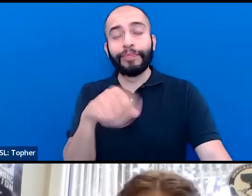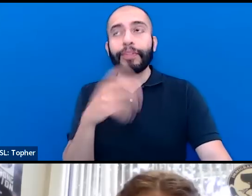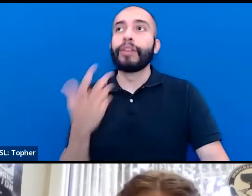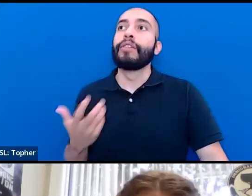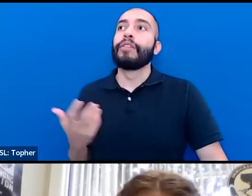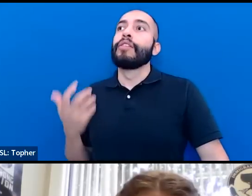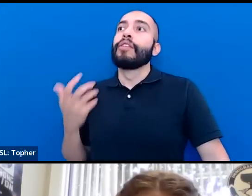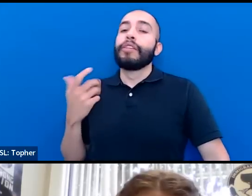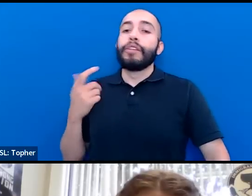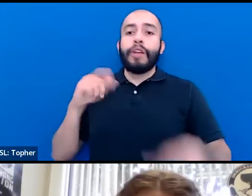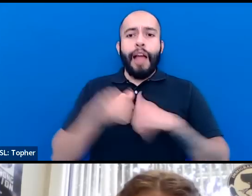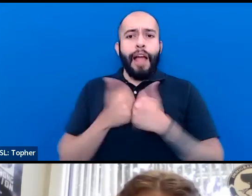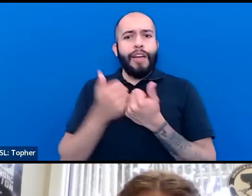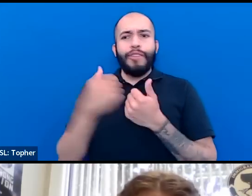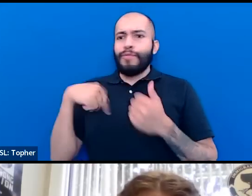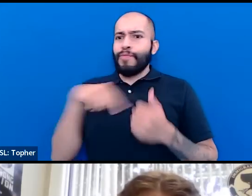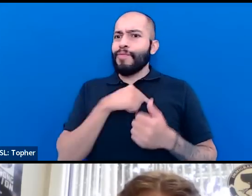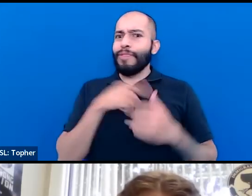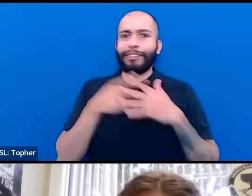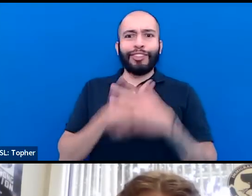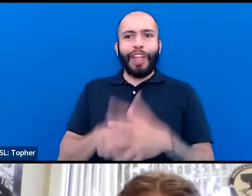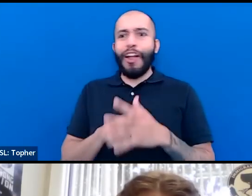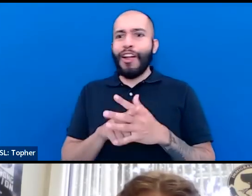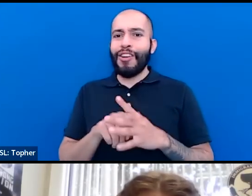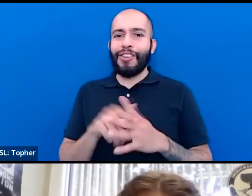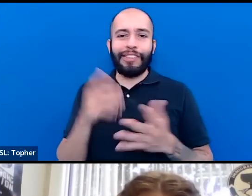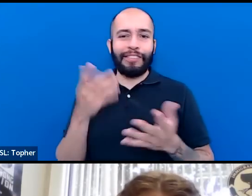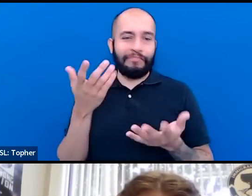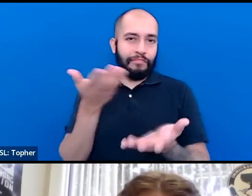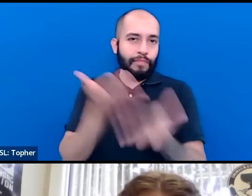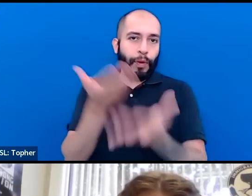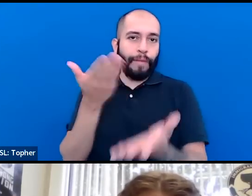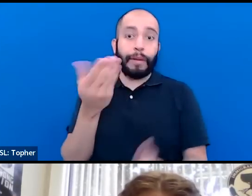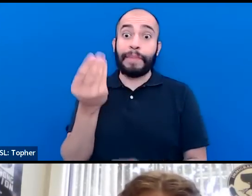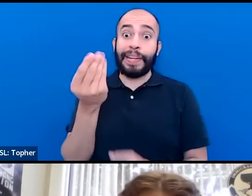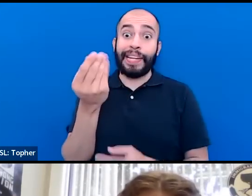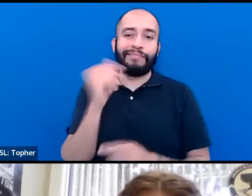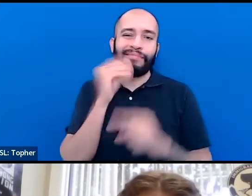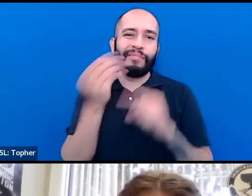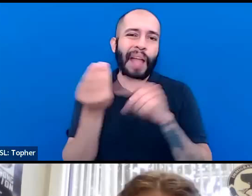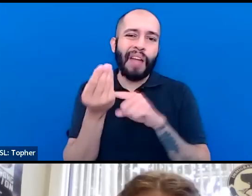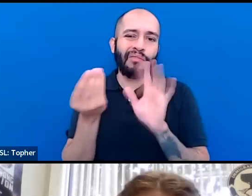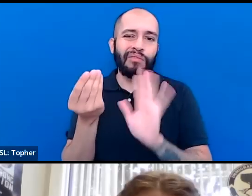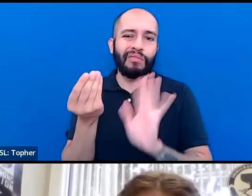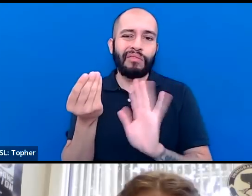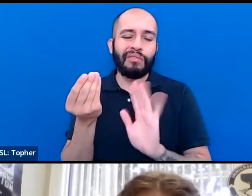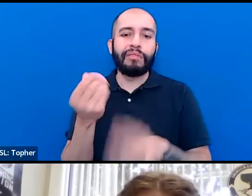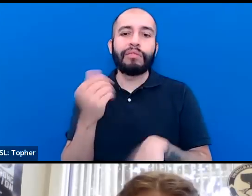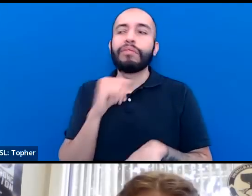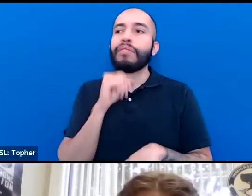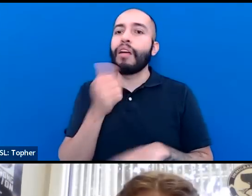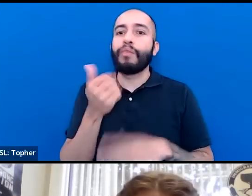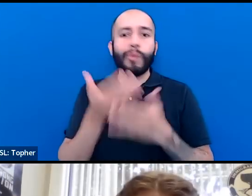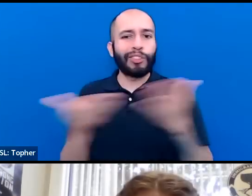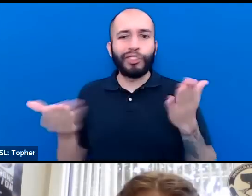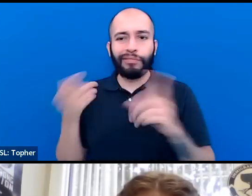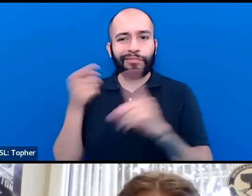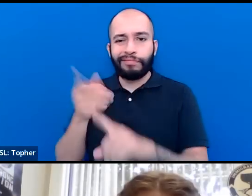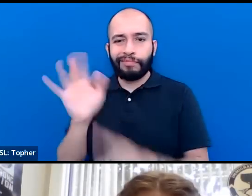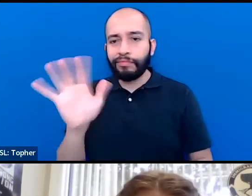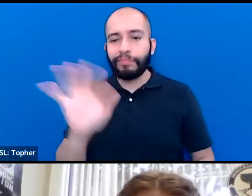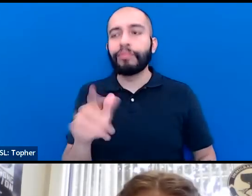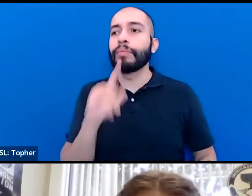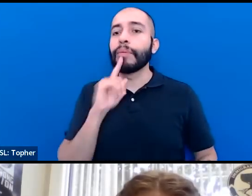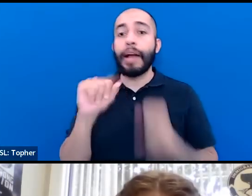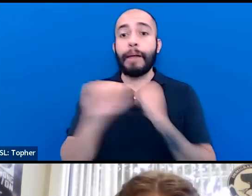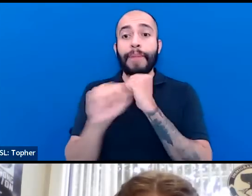about resources. The campaign that we ran in Staten Island, when it came down to it, all it did was create